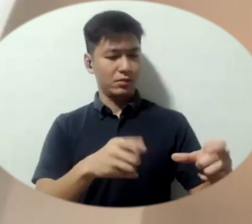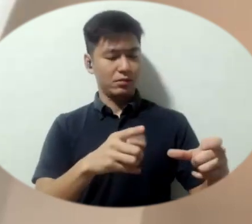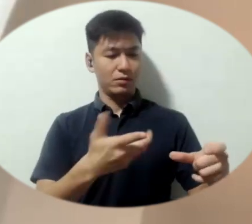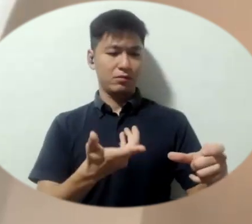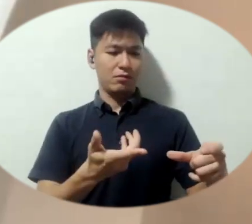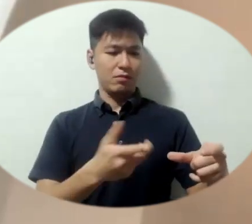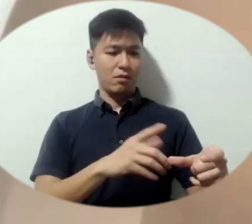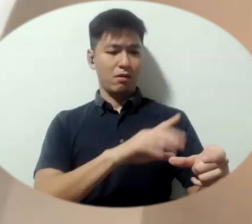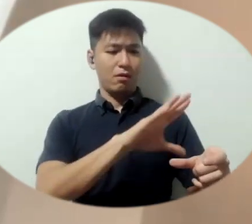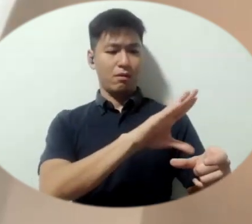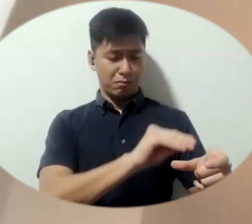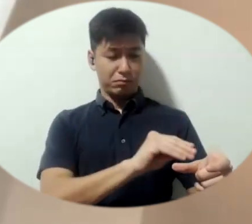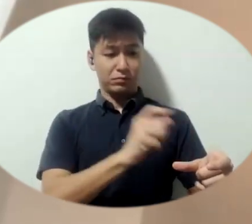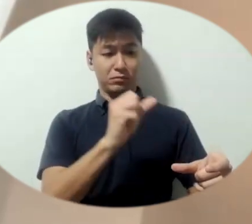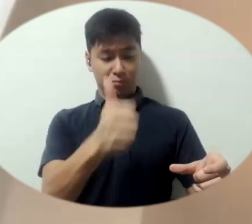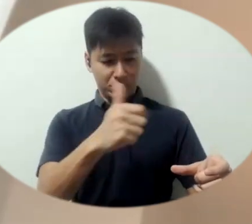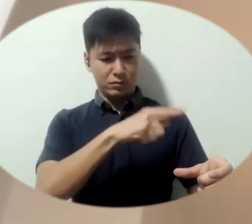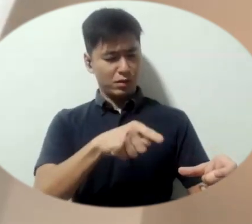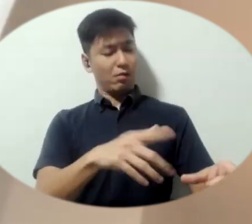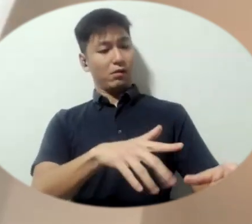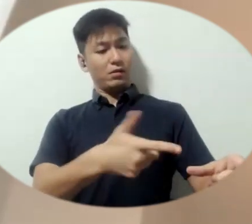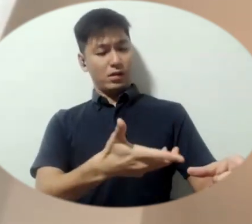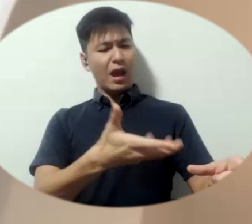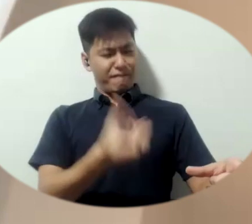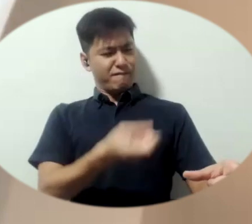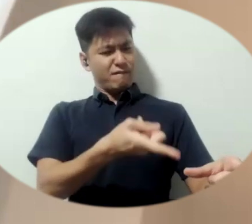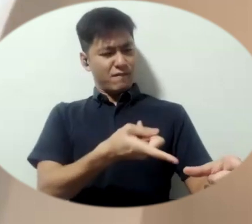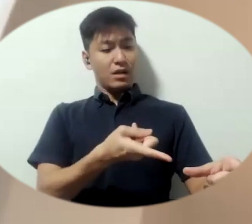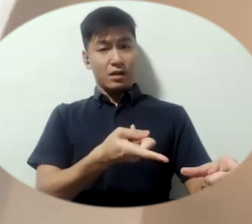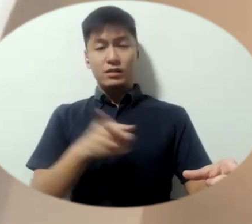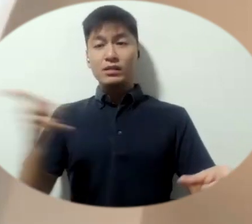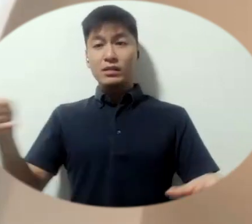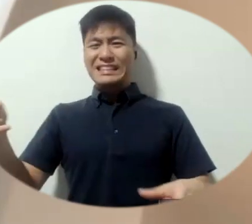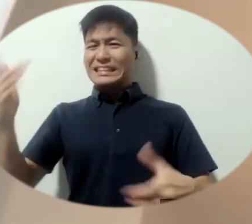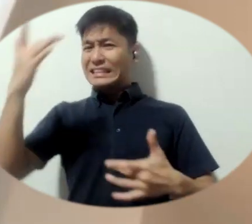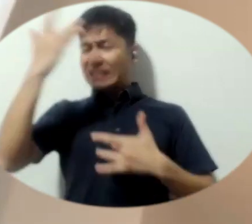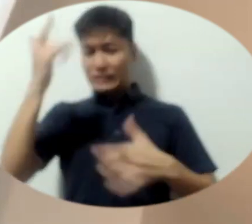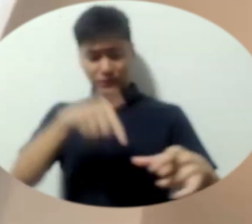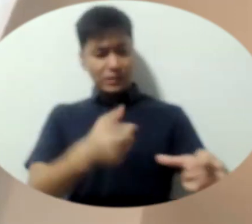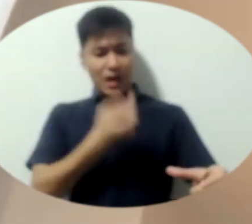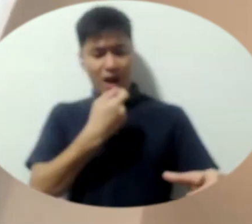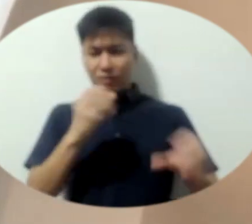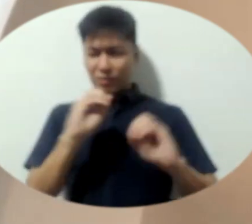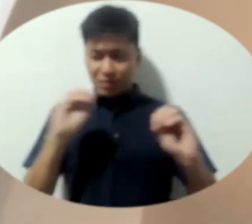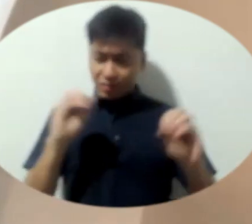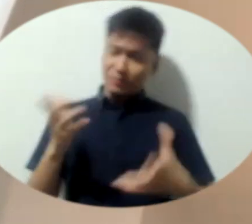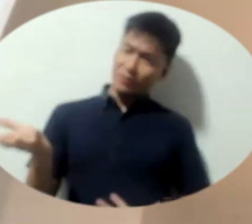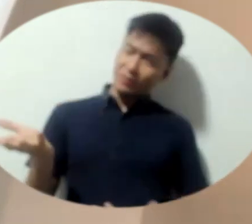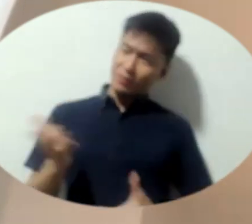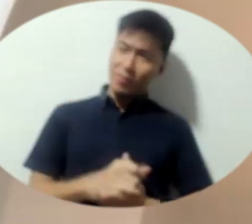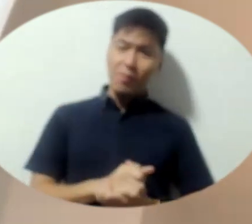one was full. She had hypertension, diabetes, and a few other conditions. So she was taking a few medications every